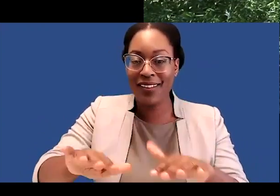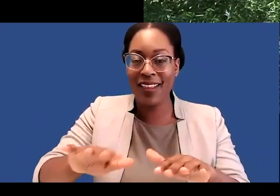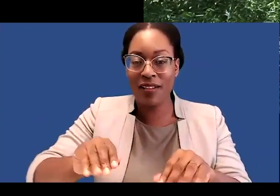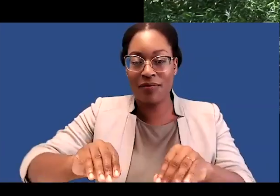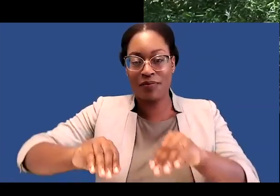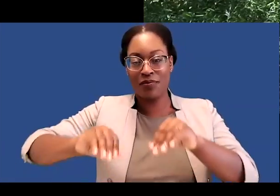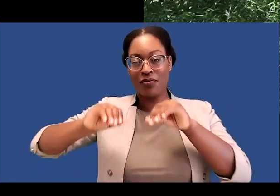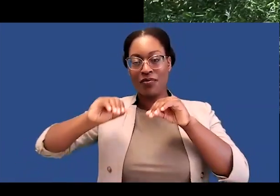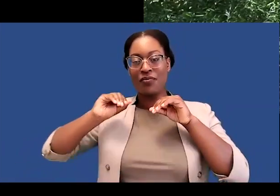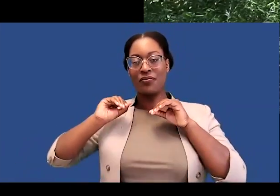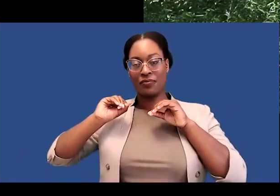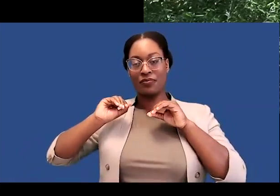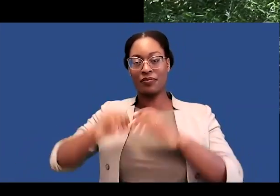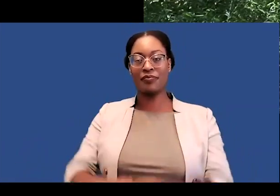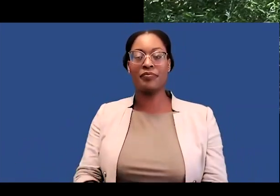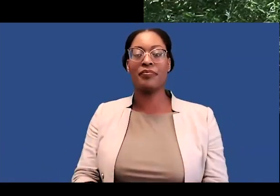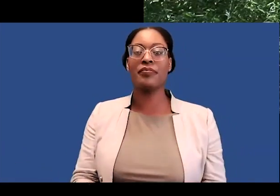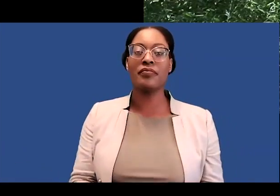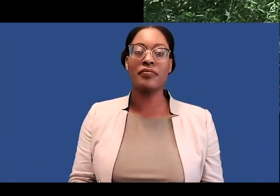Exhale, push it back.